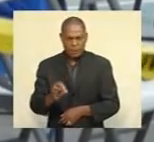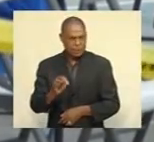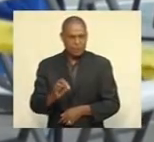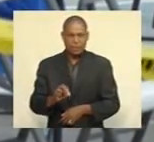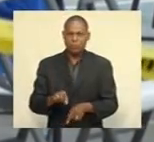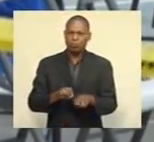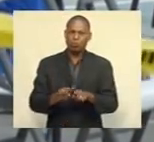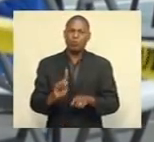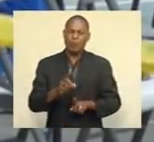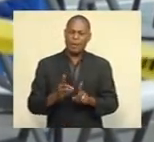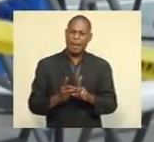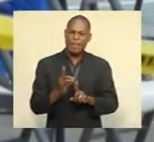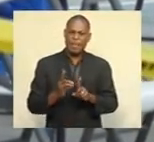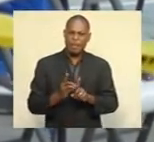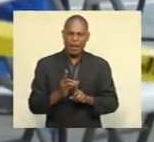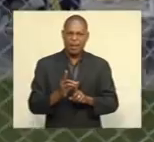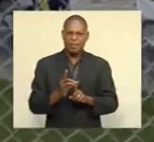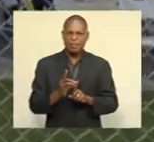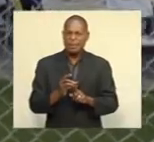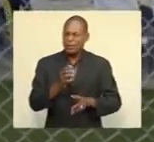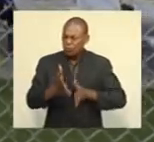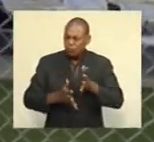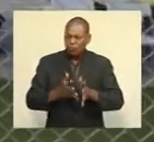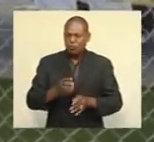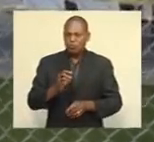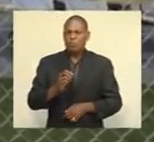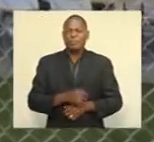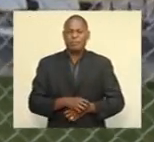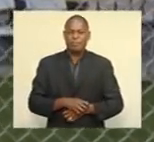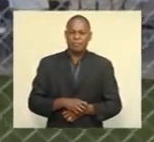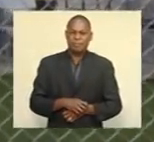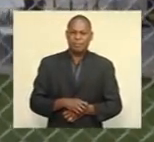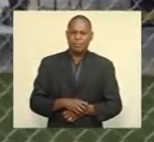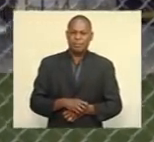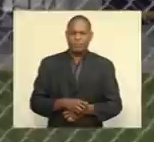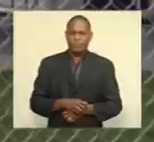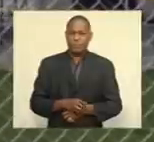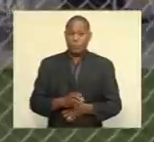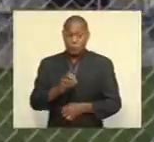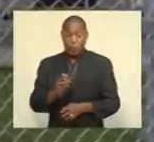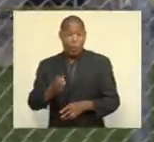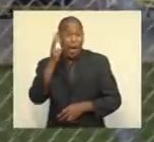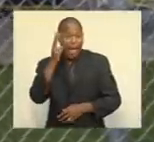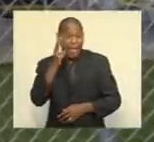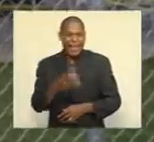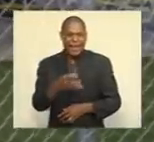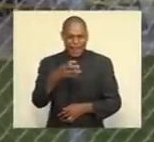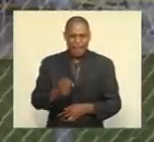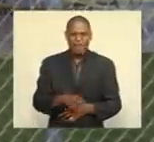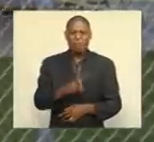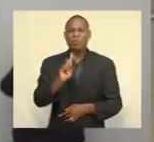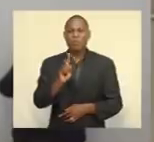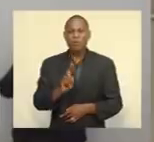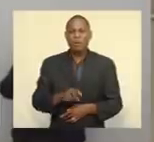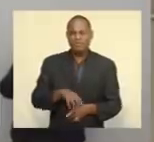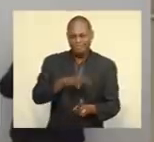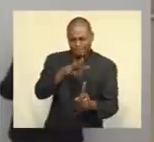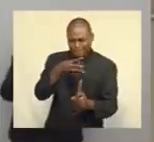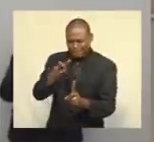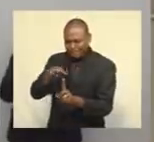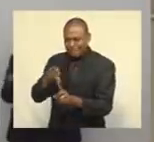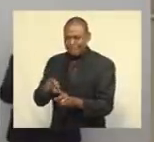any symptoms to visit the nearest fever clinic. We are reactivating that network of screening clinics across the